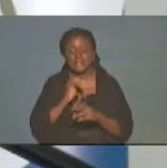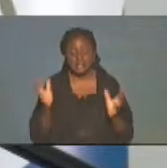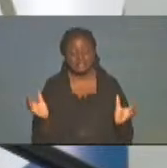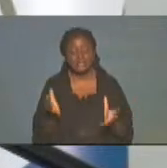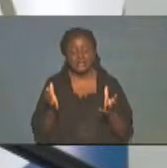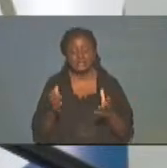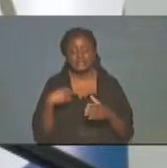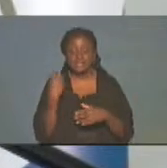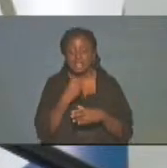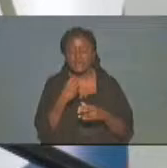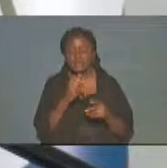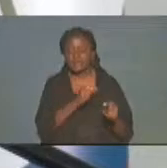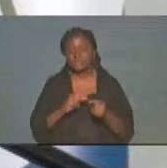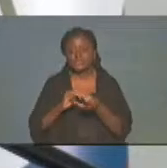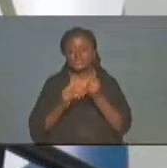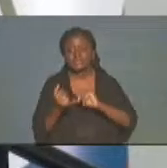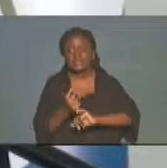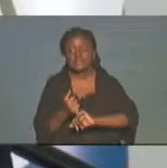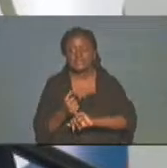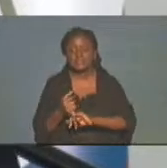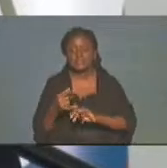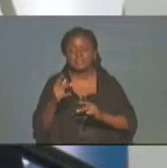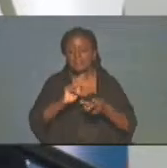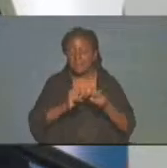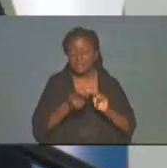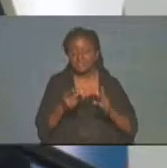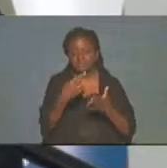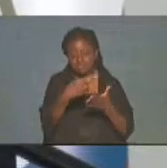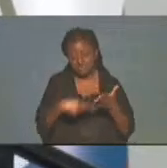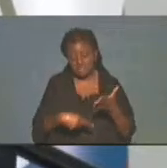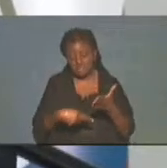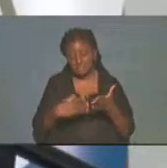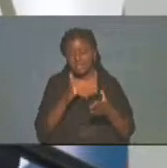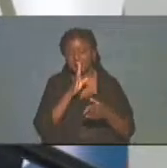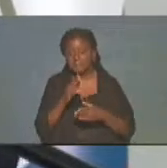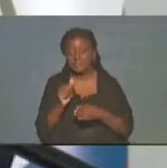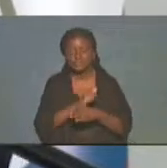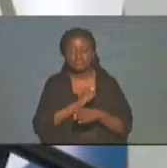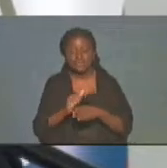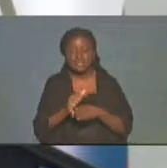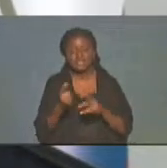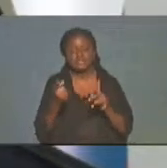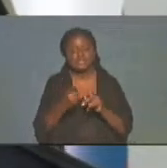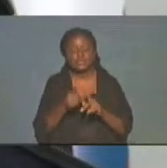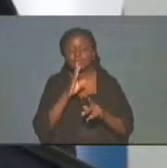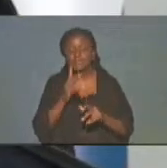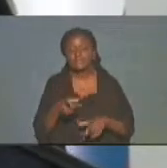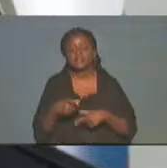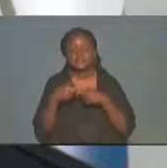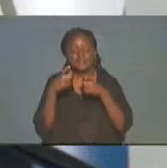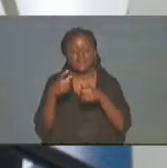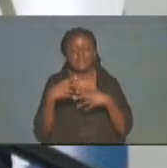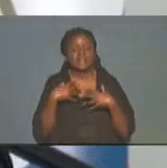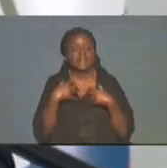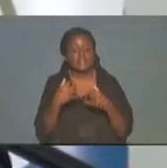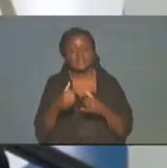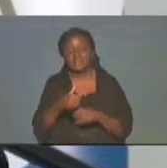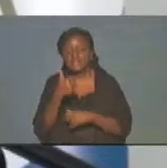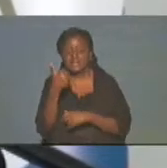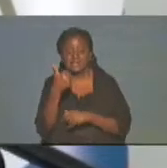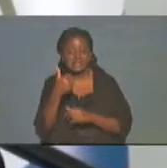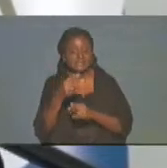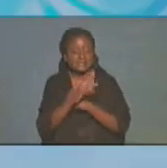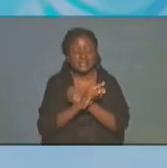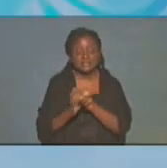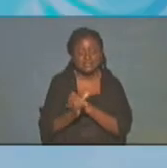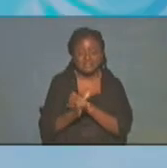urge our tourism partners to register and be trained in order to be awarded the Healthiest Safety Tourism